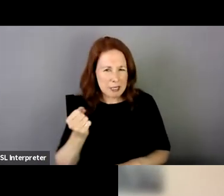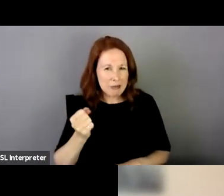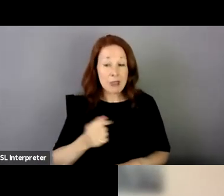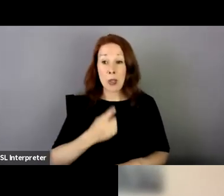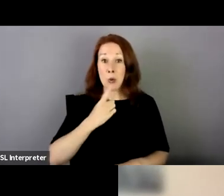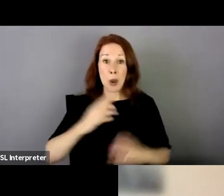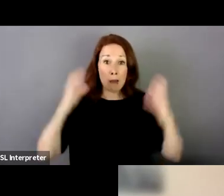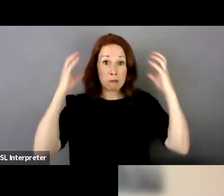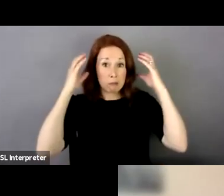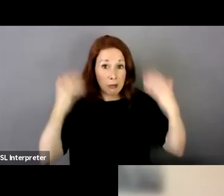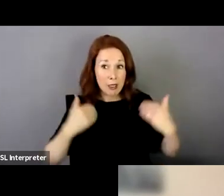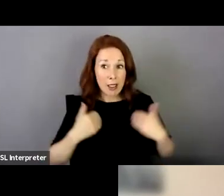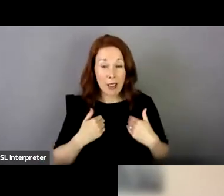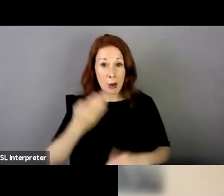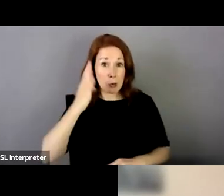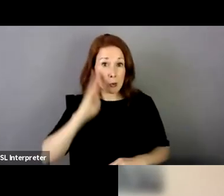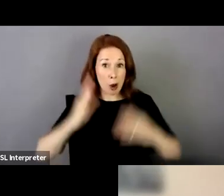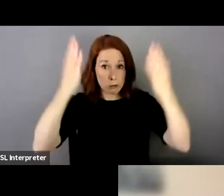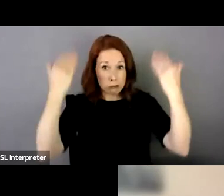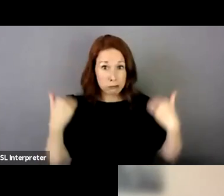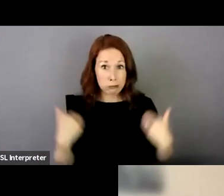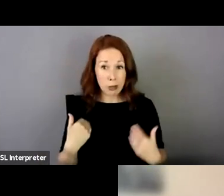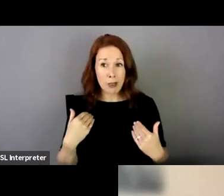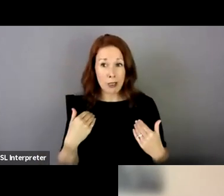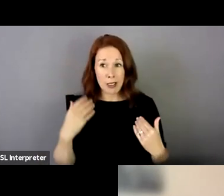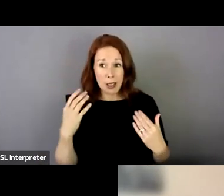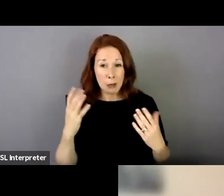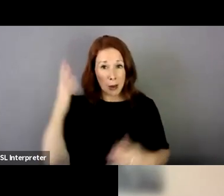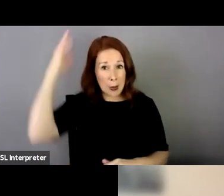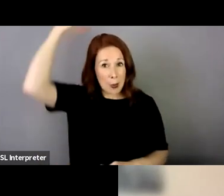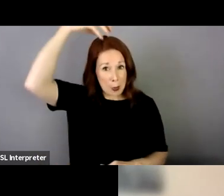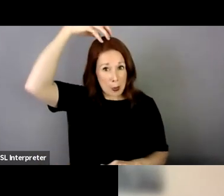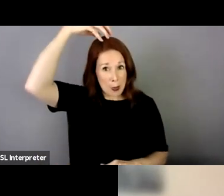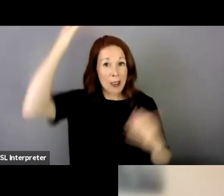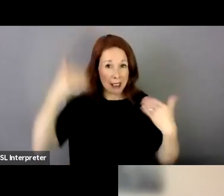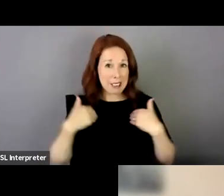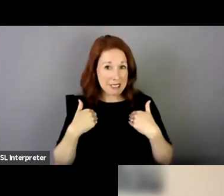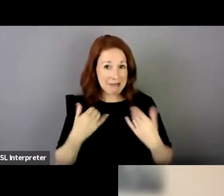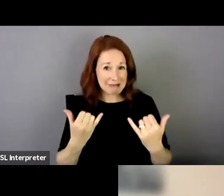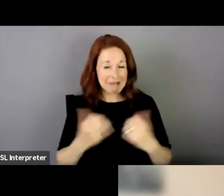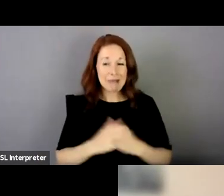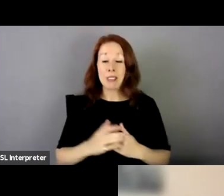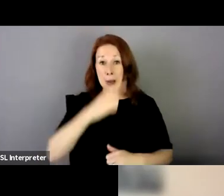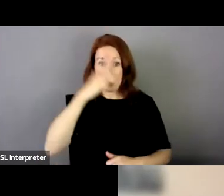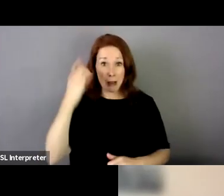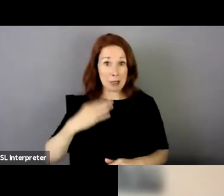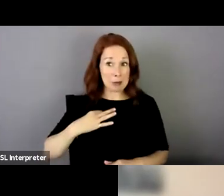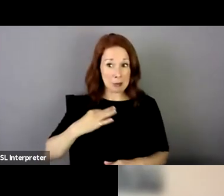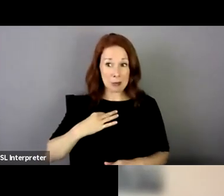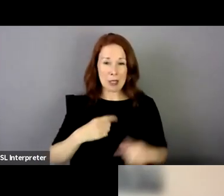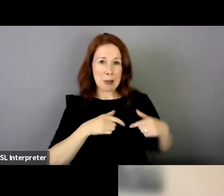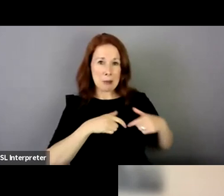red headphones. I have long brown hair that's done up in a half bun. I'm wearing a black shirt with a